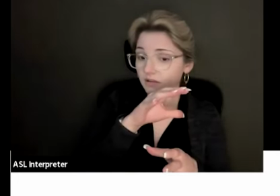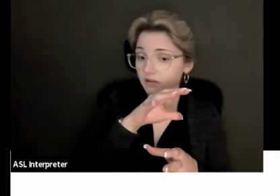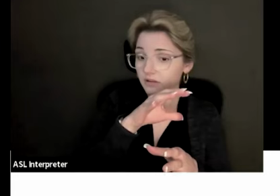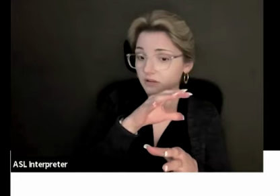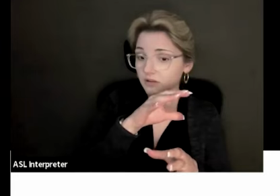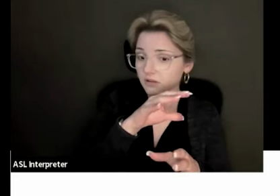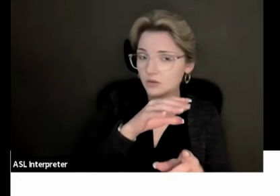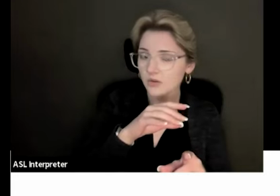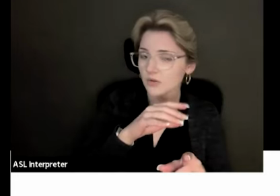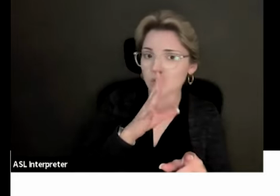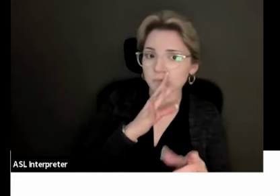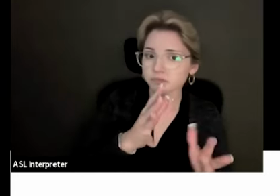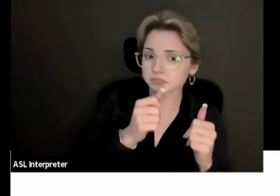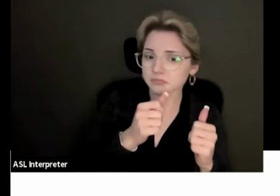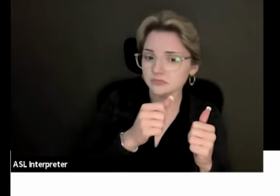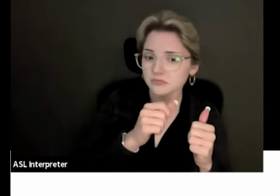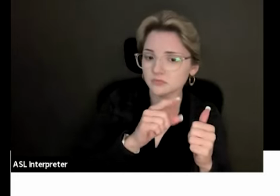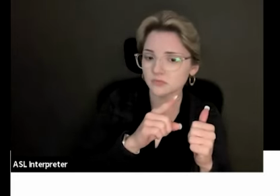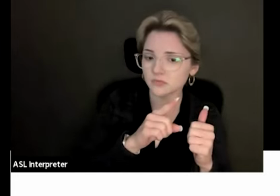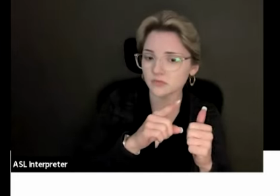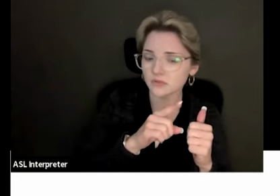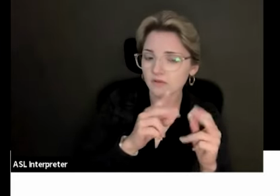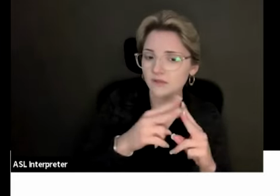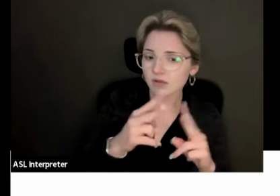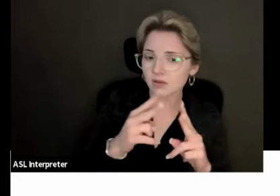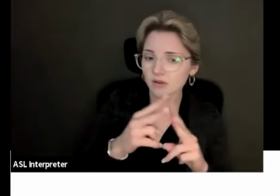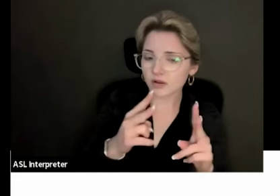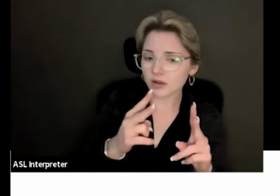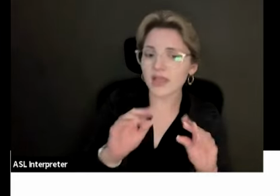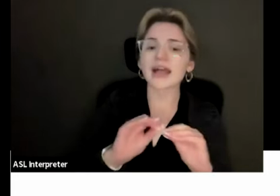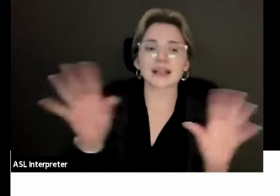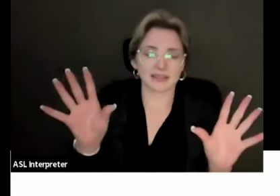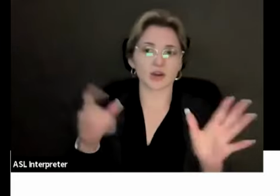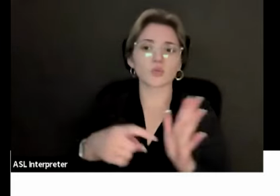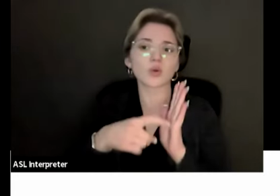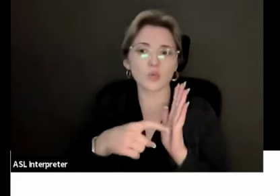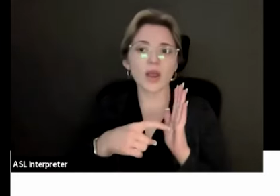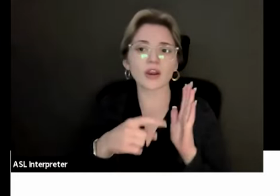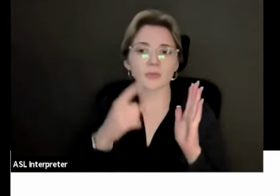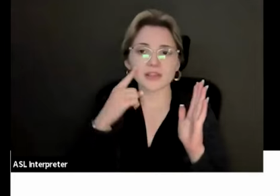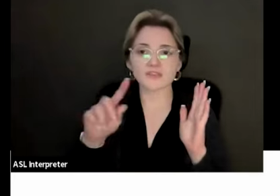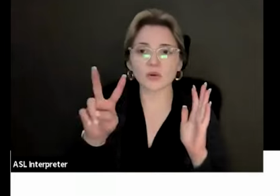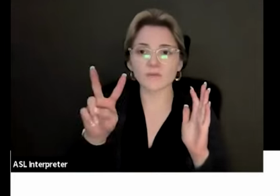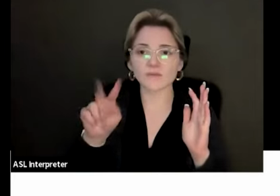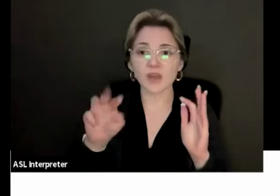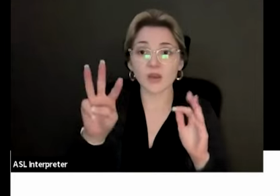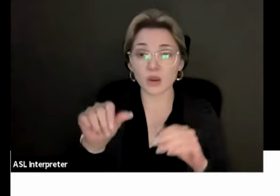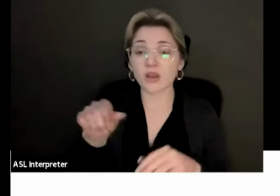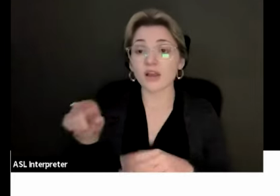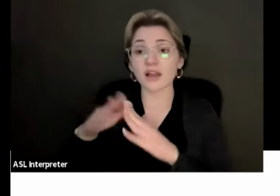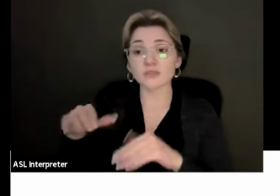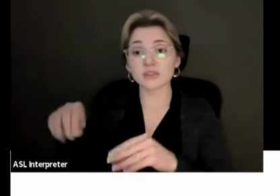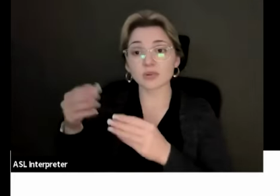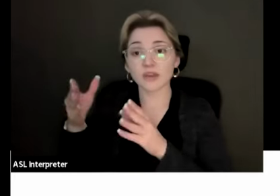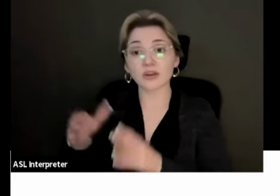Yes. So there are very clear requirements under VAWA as to what a housing provider can ask for. And so it's